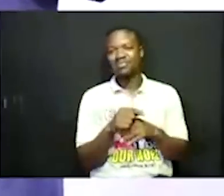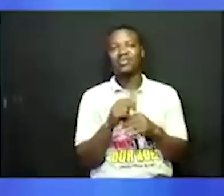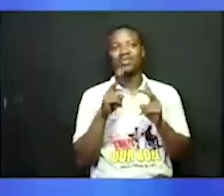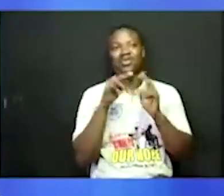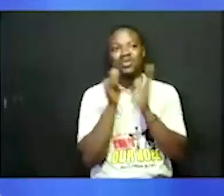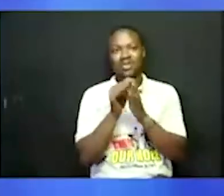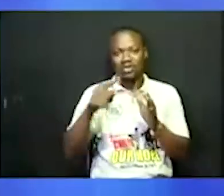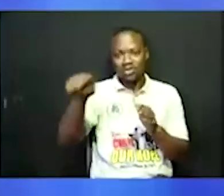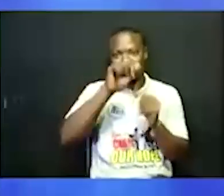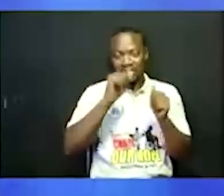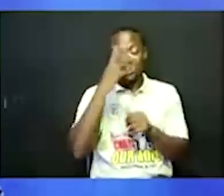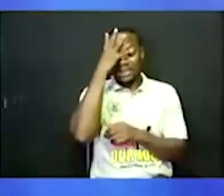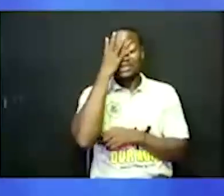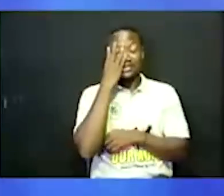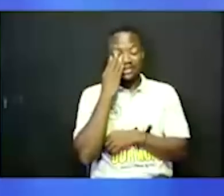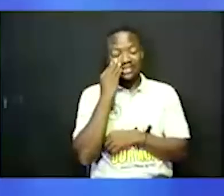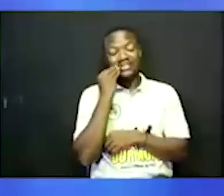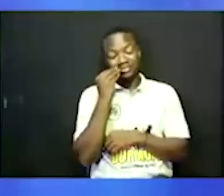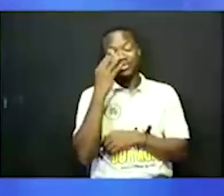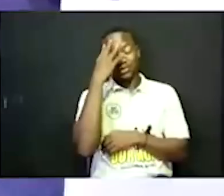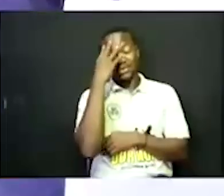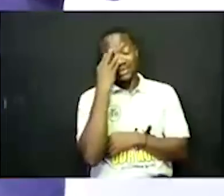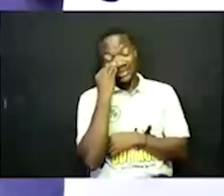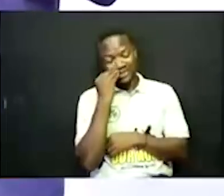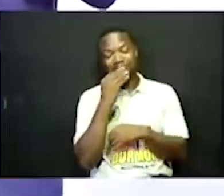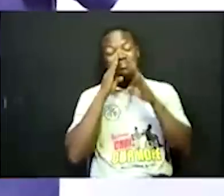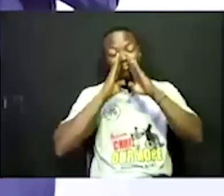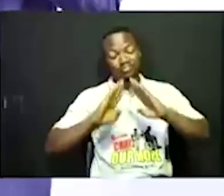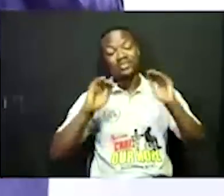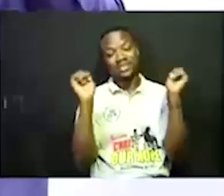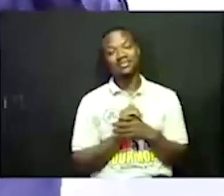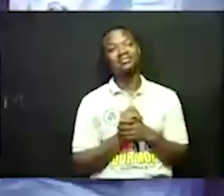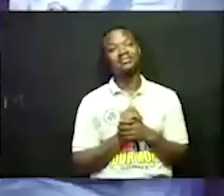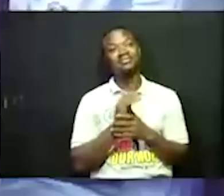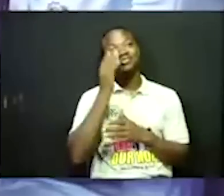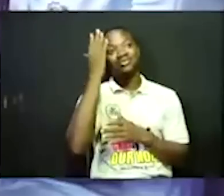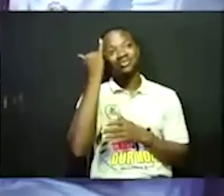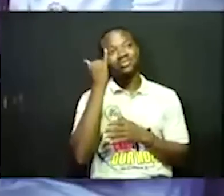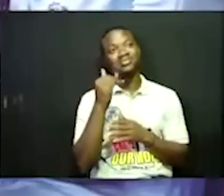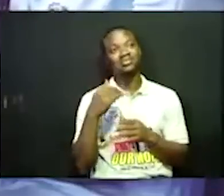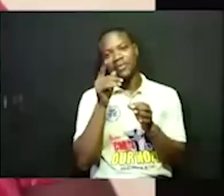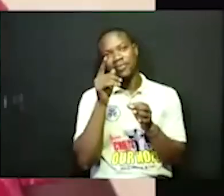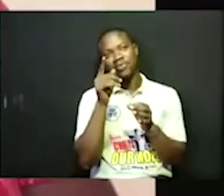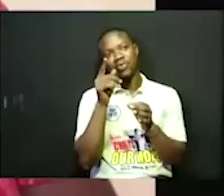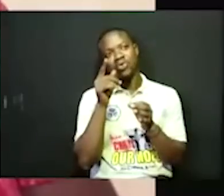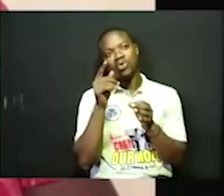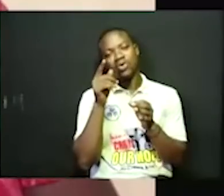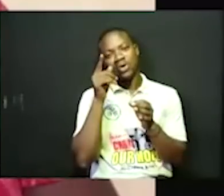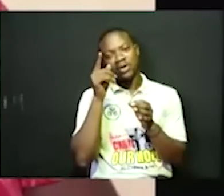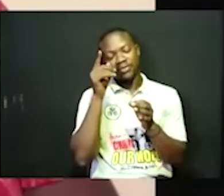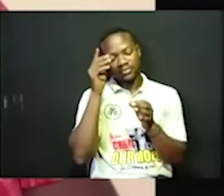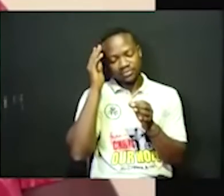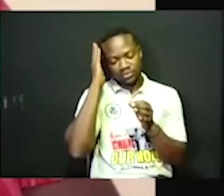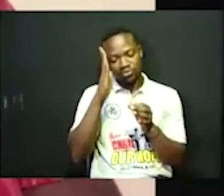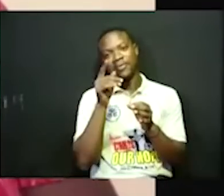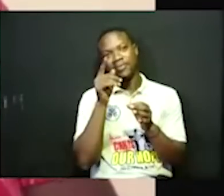you can sleep in peace every night. We will come to a point where my prayer